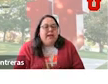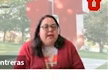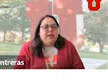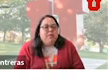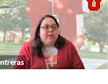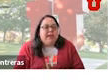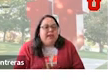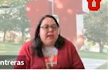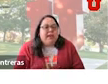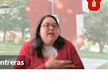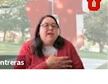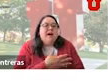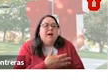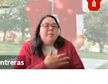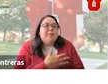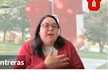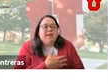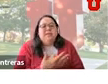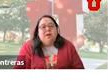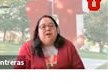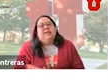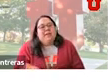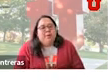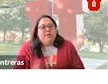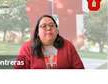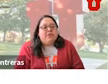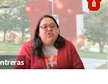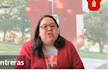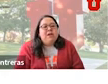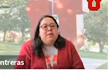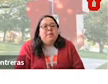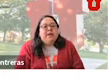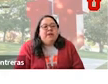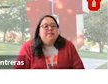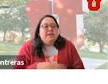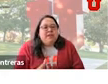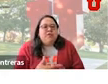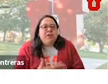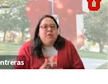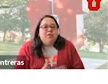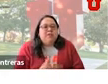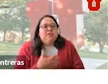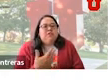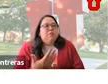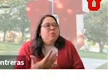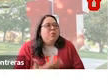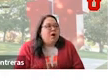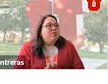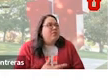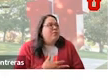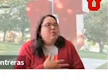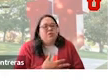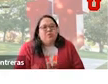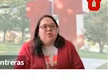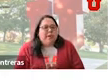go with ADA and the law, like Mark mentioned. But it is good for you also to